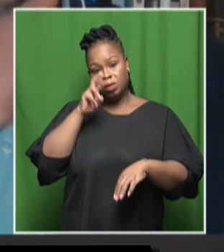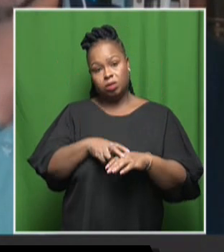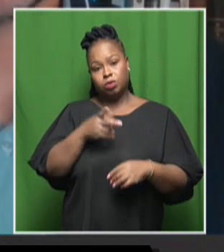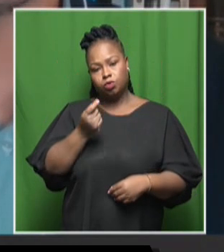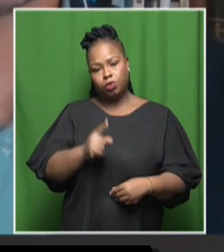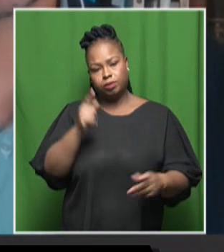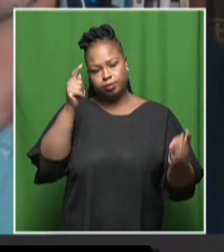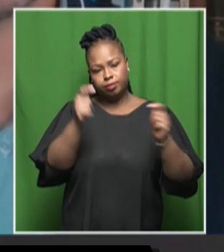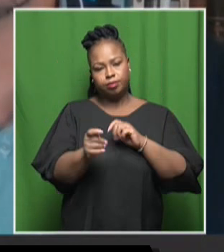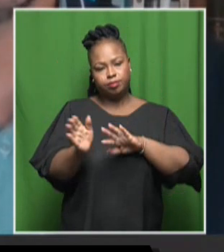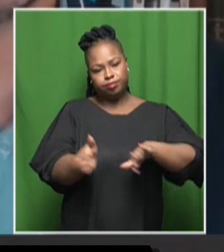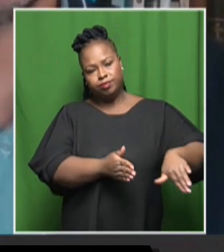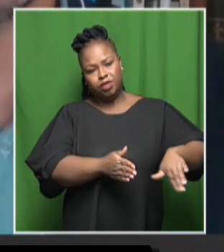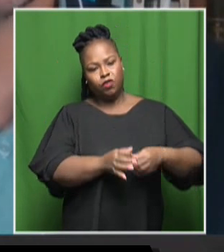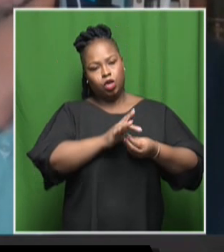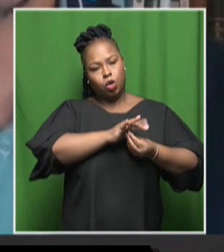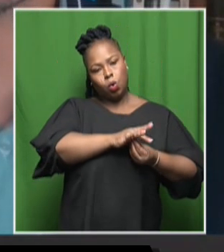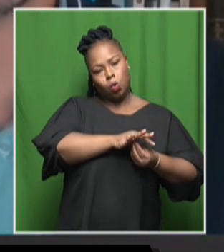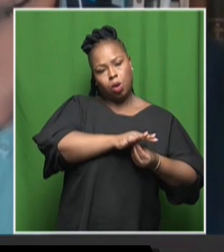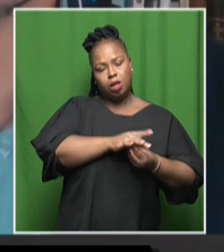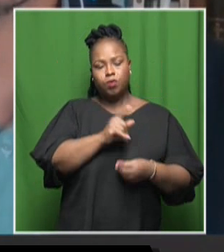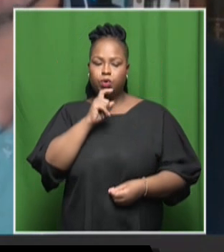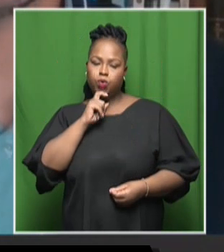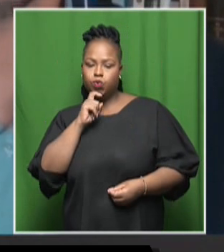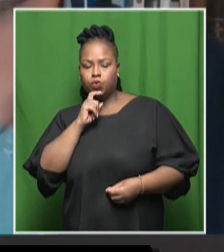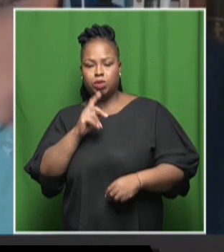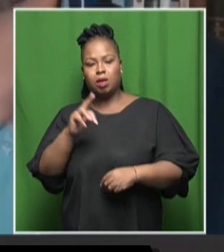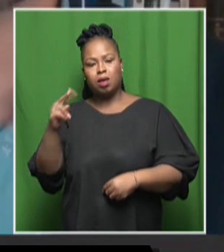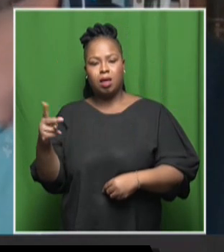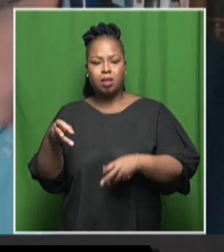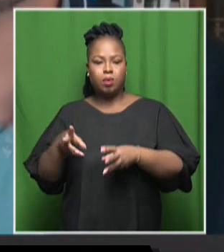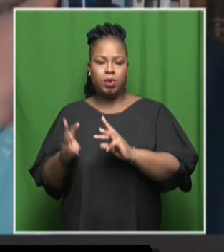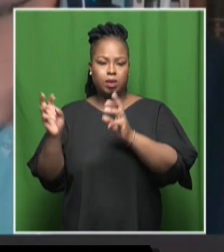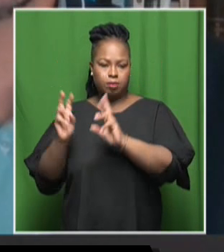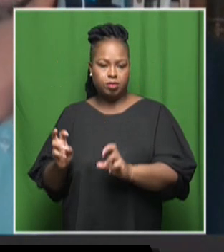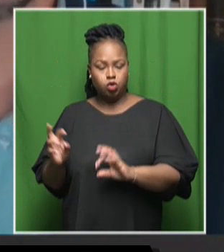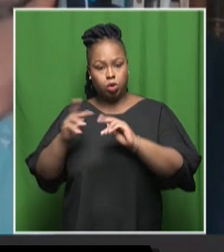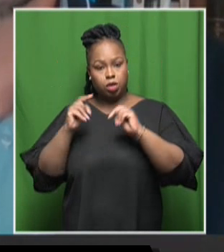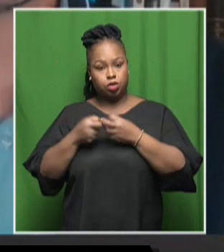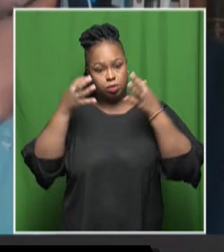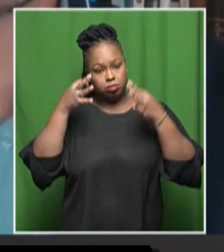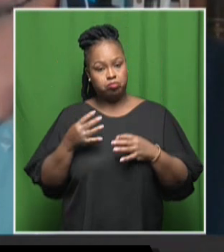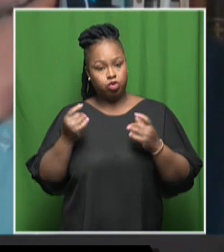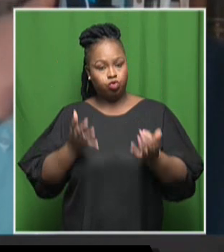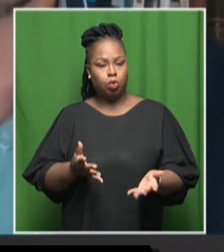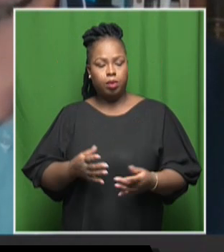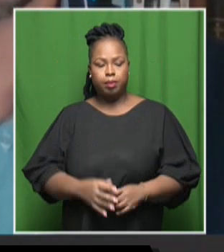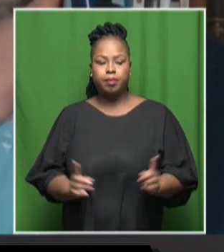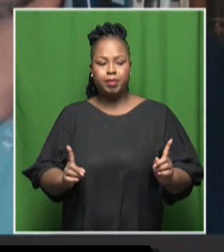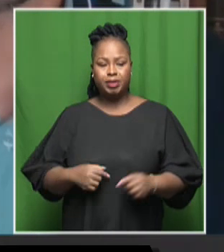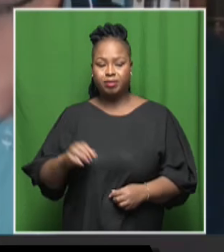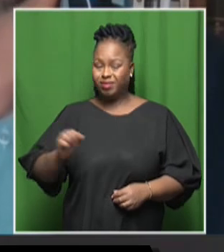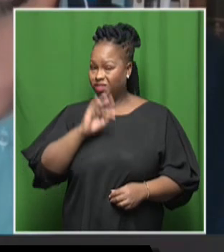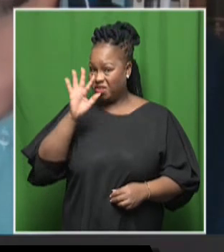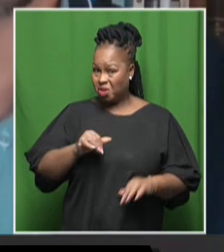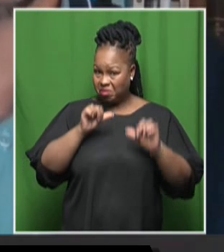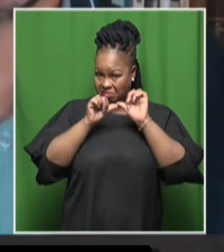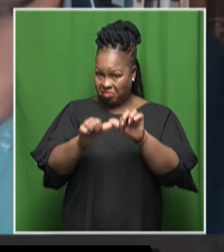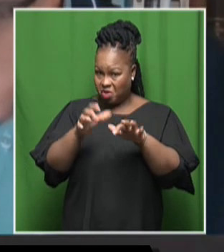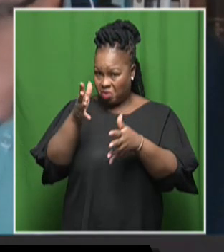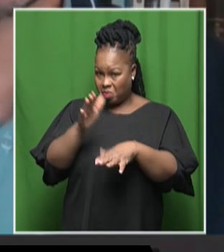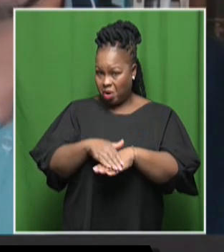to transition away from coal to the renewable forms of energy. So that's a national decision. For as long as the country is